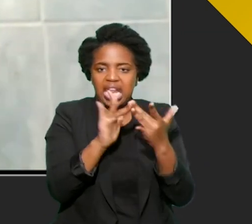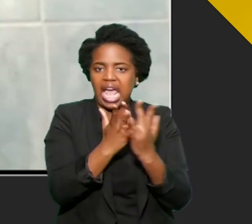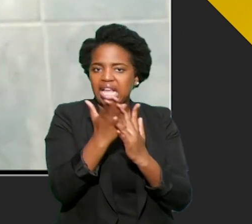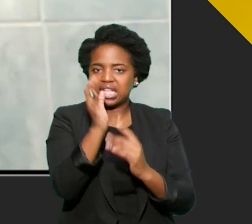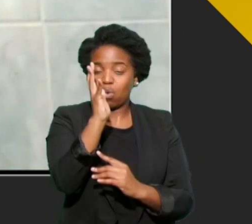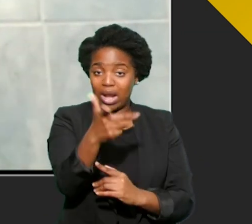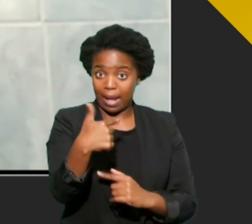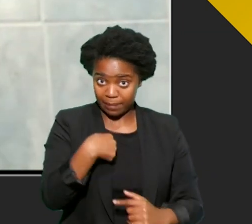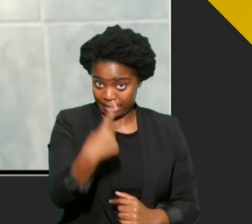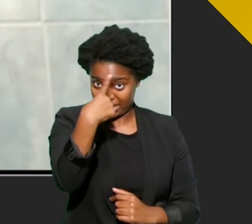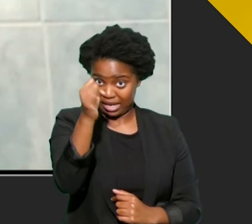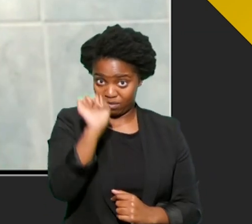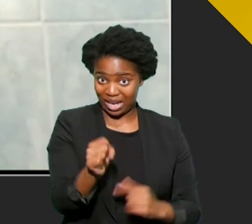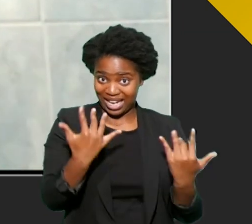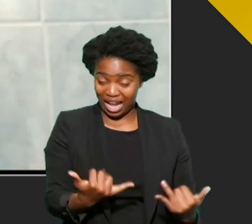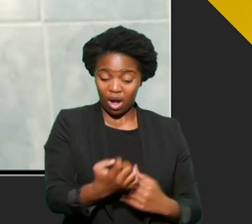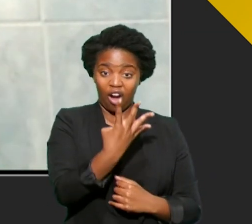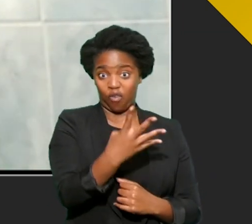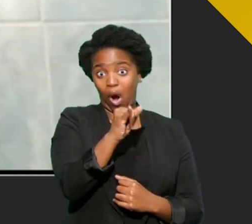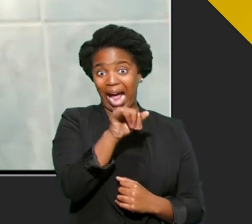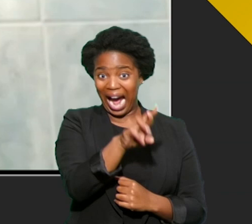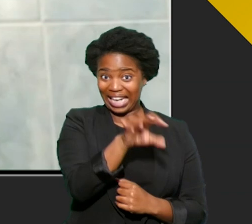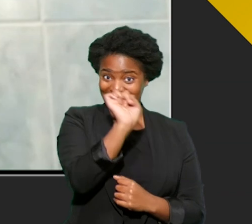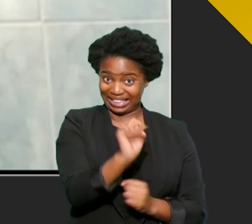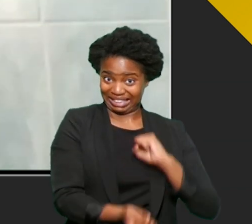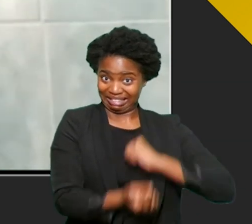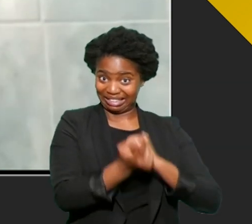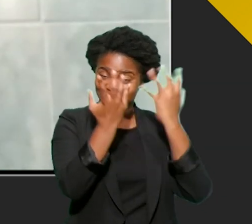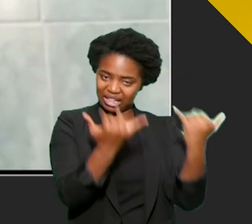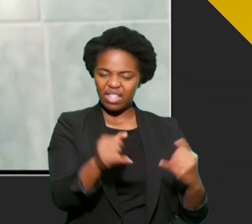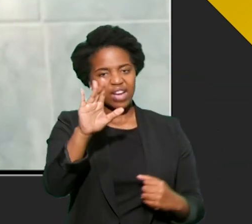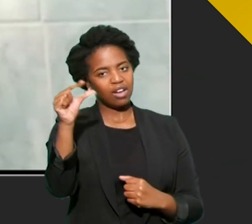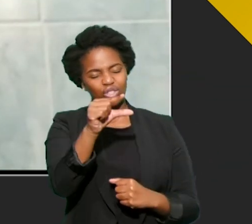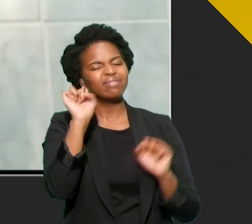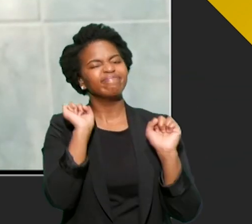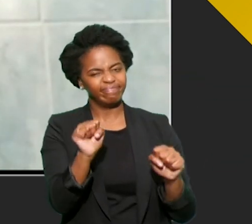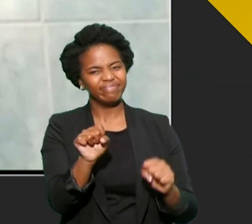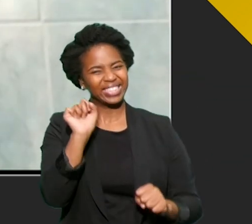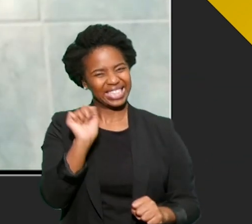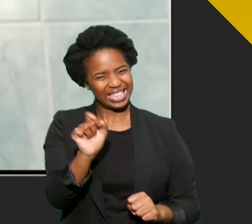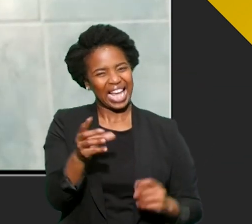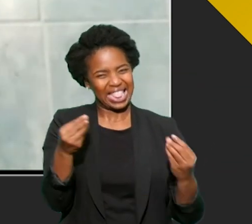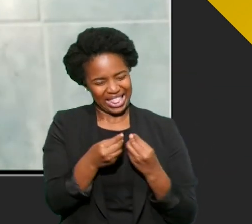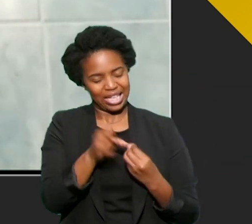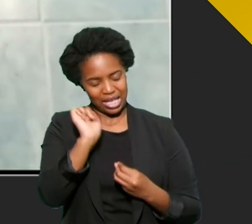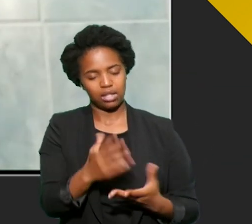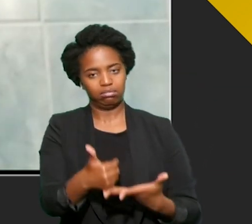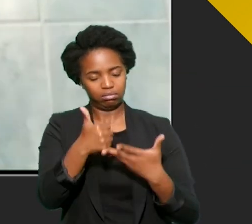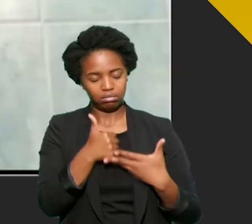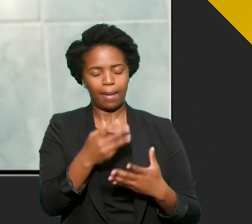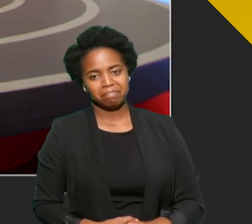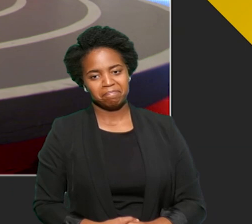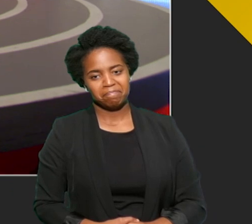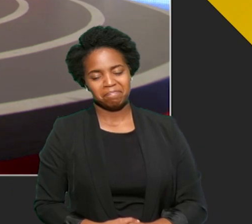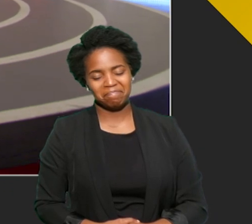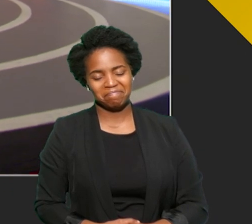access. And I believe that in this 4IR that we're facing, 5G is going to be the thing that brings us